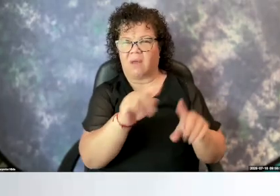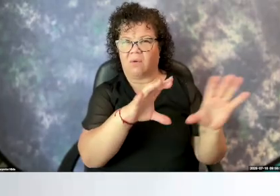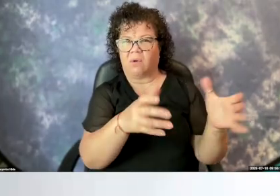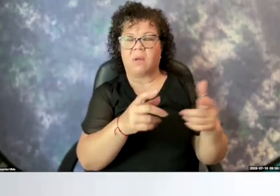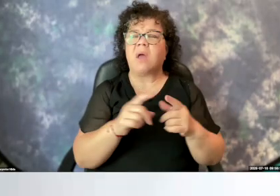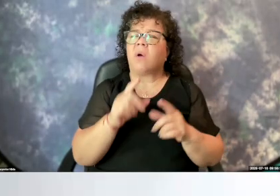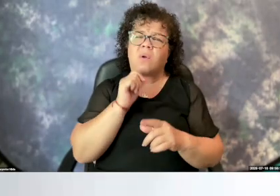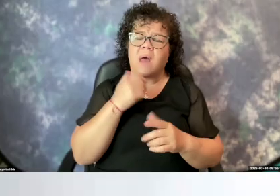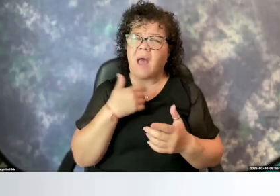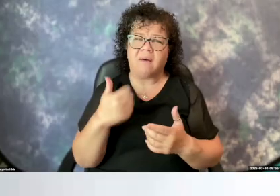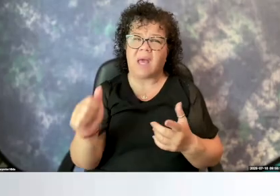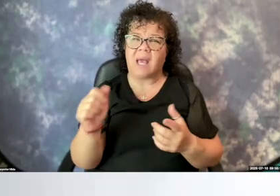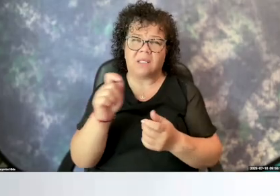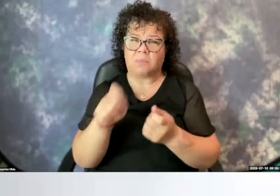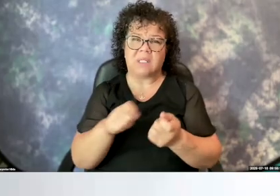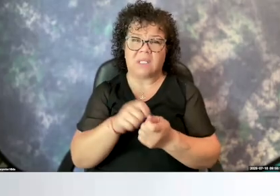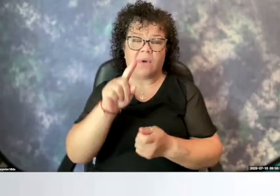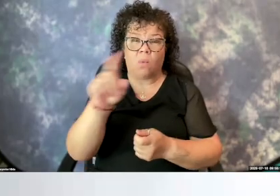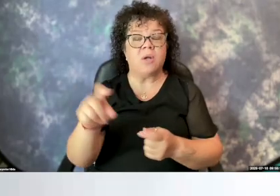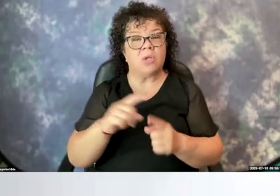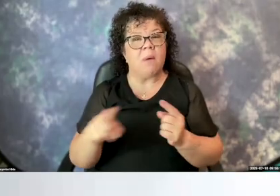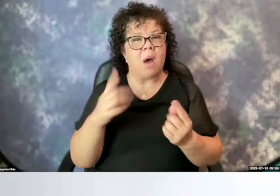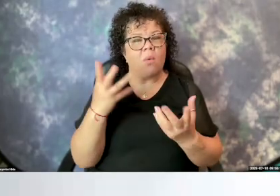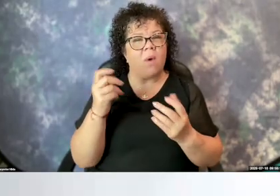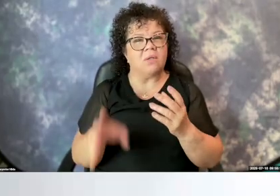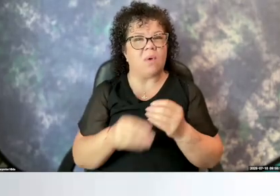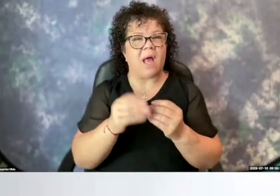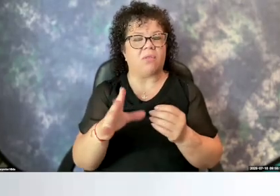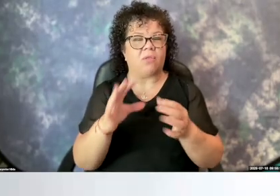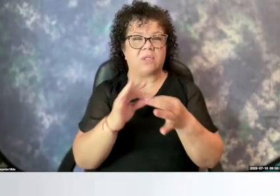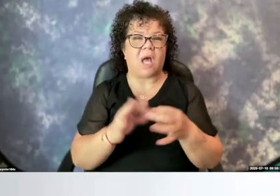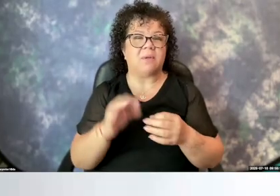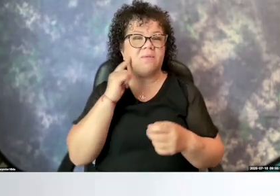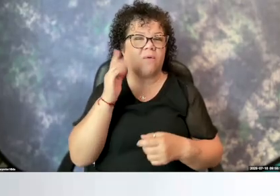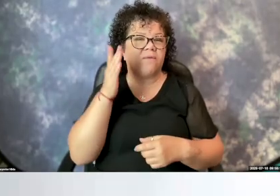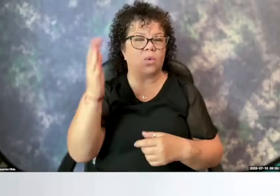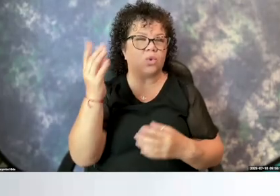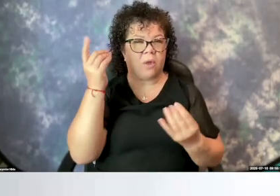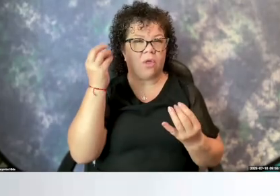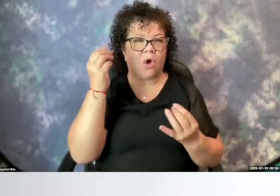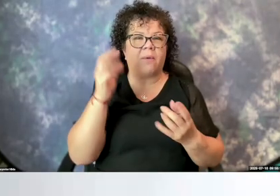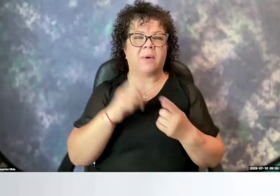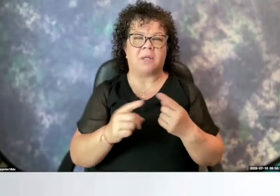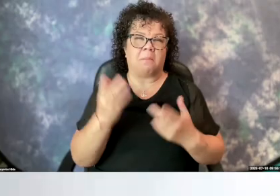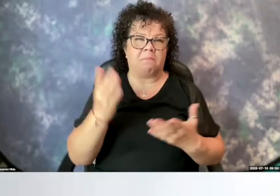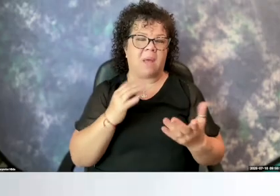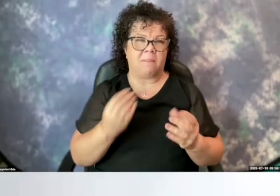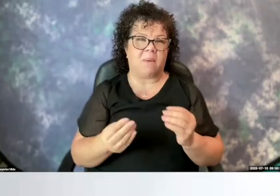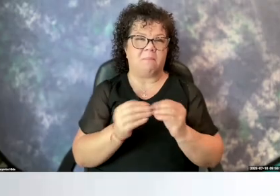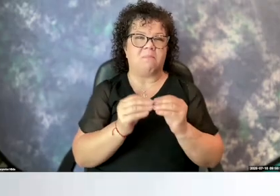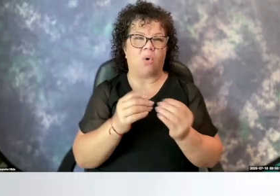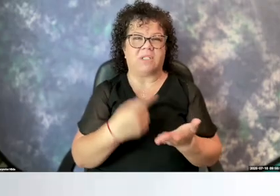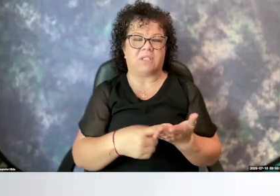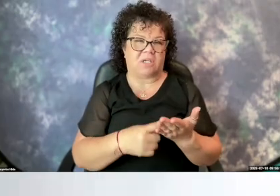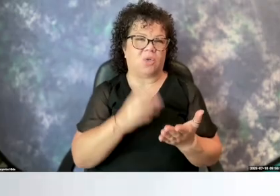have any specific questions, just those comments I kind of wanted to throw out there and kind of questions for future thought. And it sounds like additional discussions that will